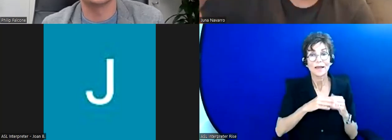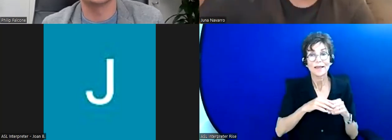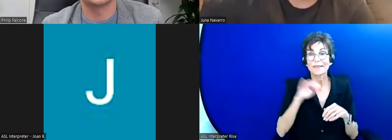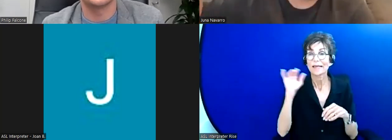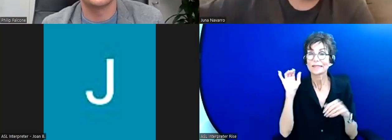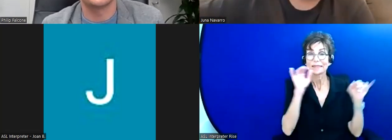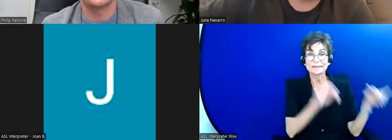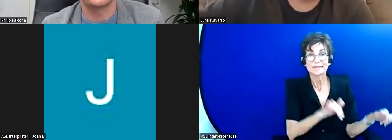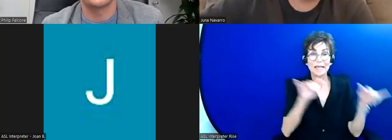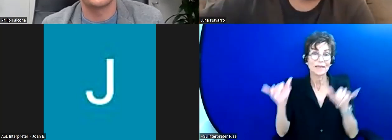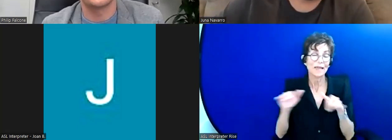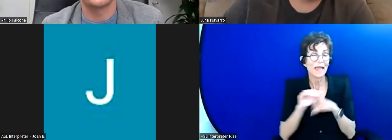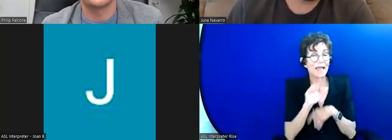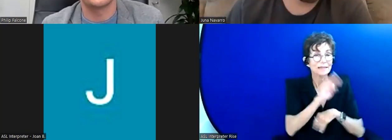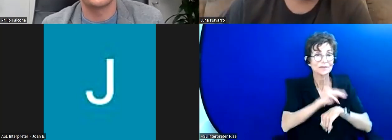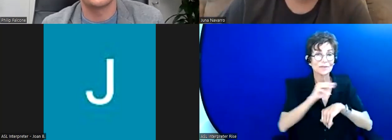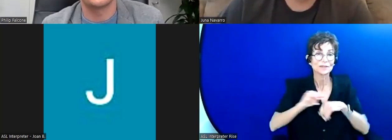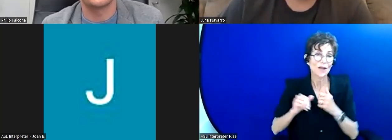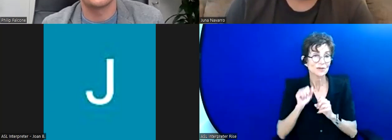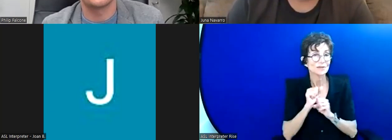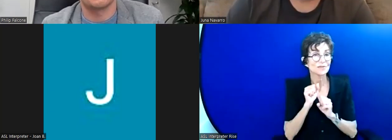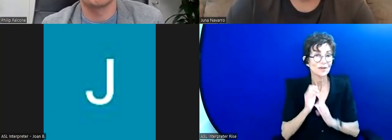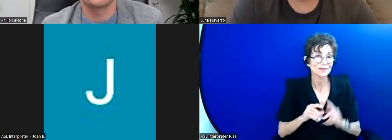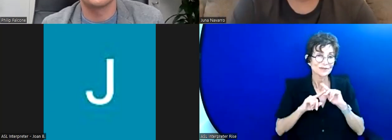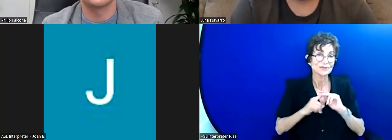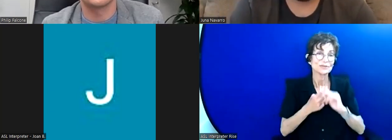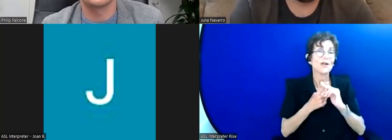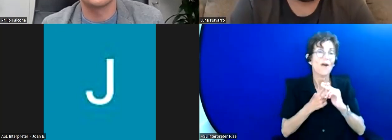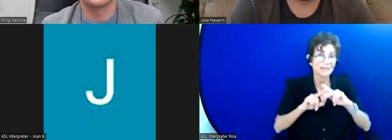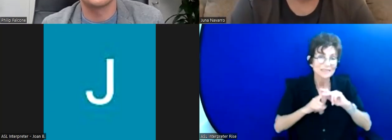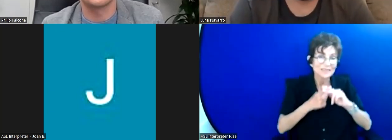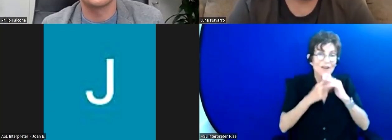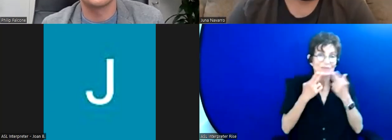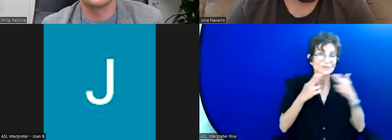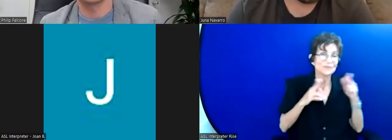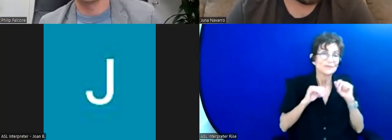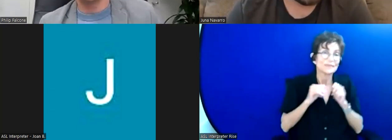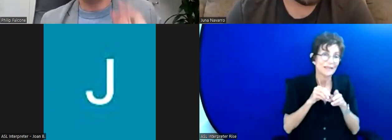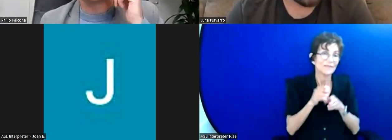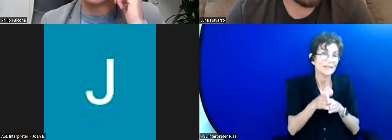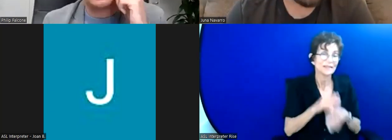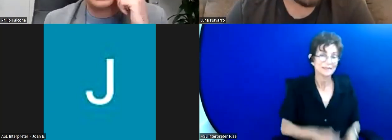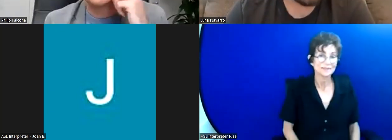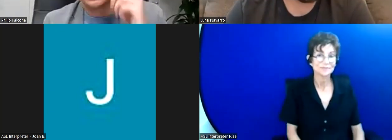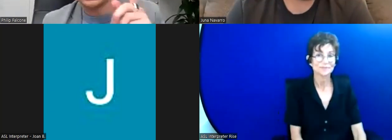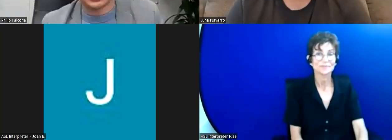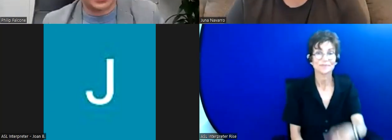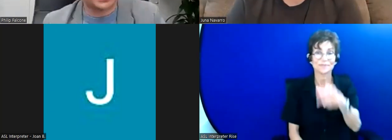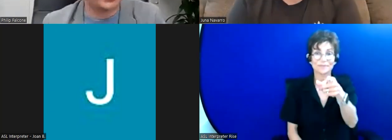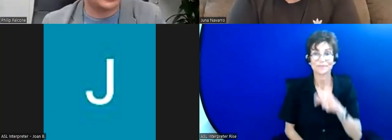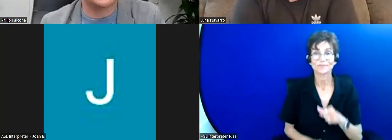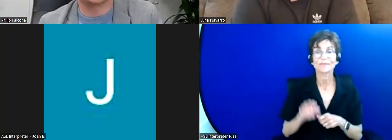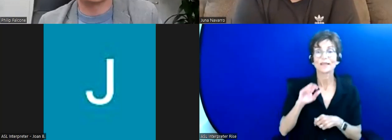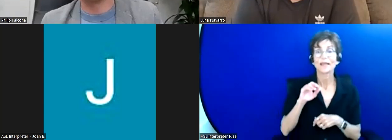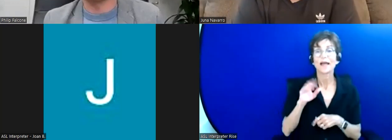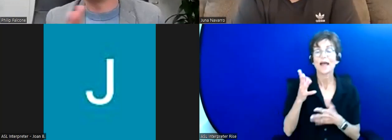as a McDonald's employee starting staff. So just keeping that in mind. Hopefully that's helpful for you guys. Well, and Juan, that actually jogged a memory